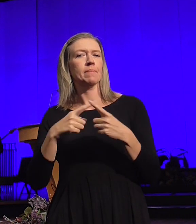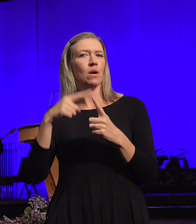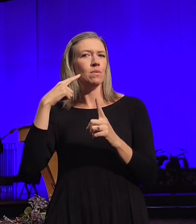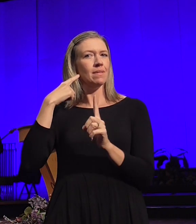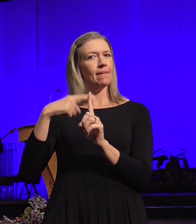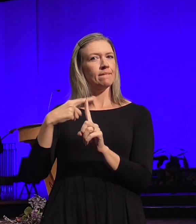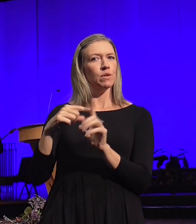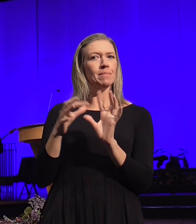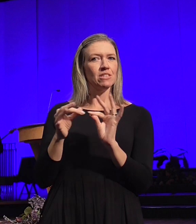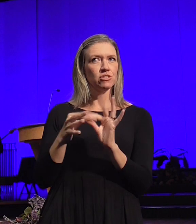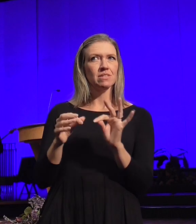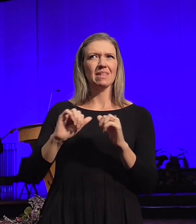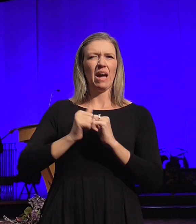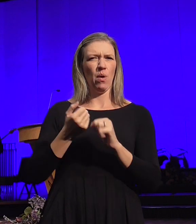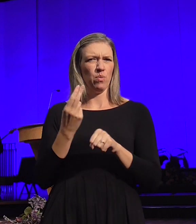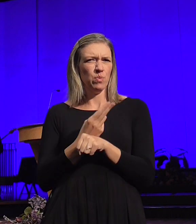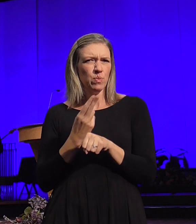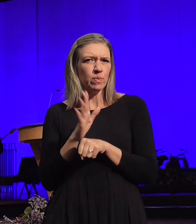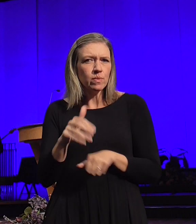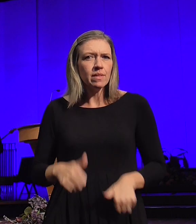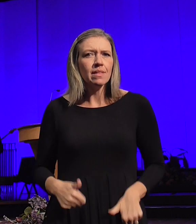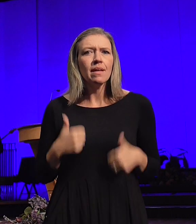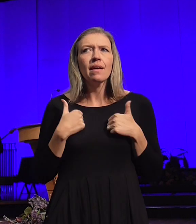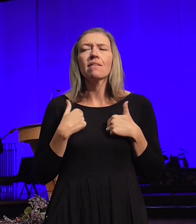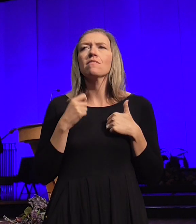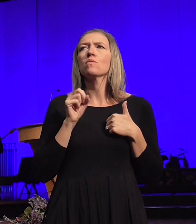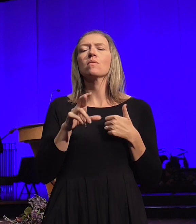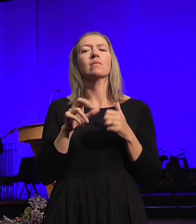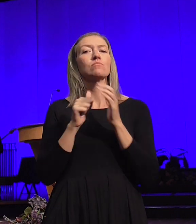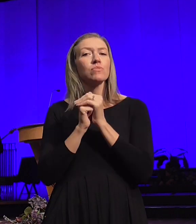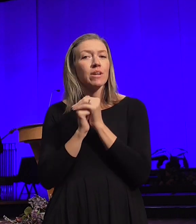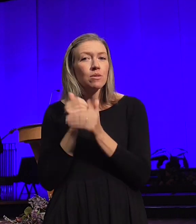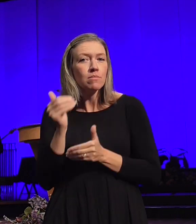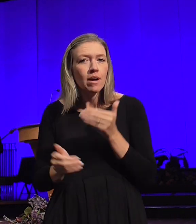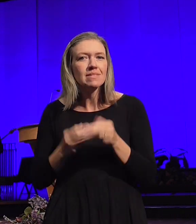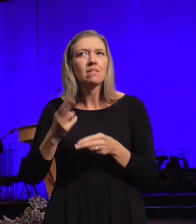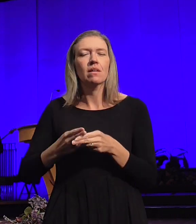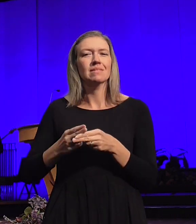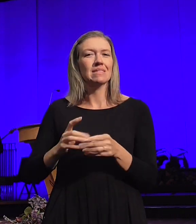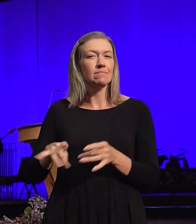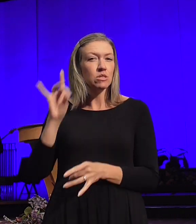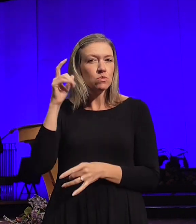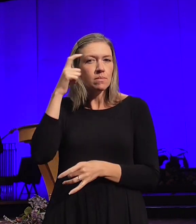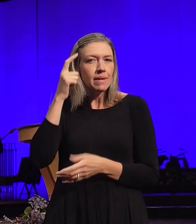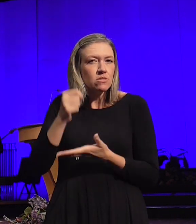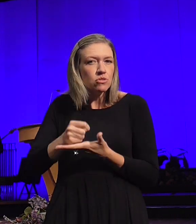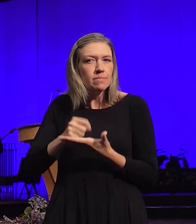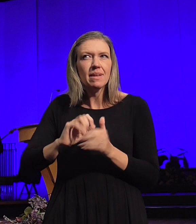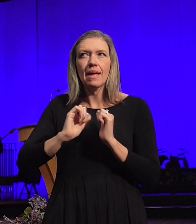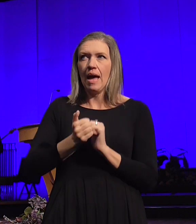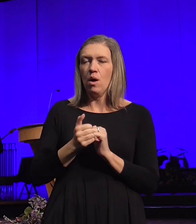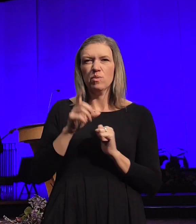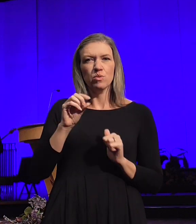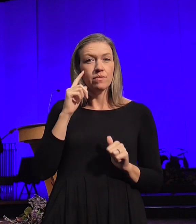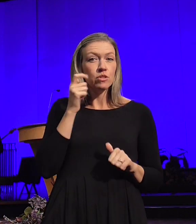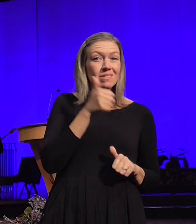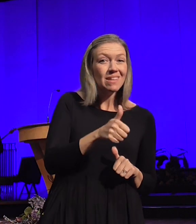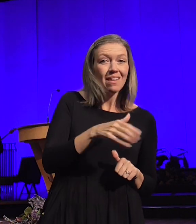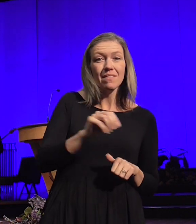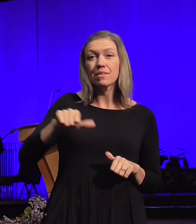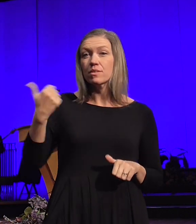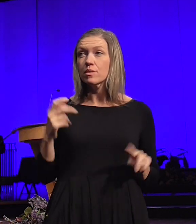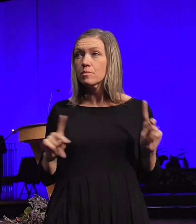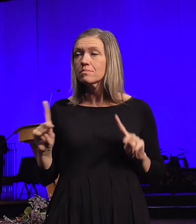them in your life, more about that prayer process we call it spiritual mind treatment, and how to do that for yourself and others. Plus, you'll meet